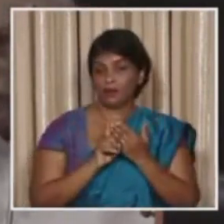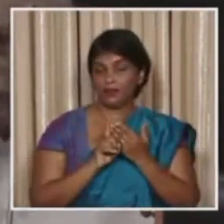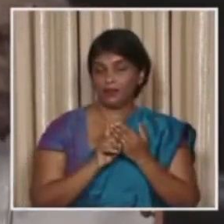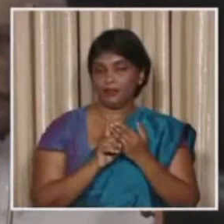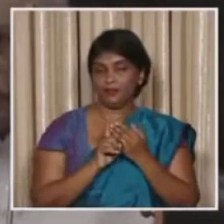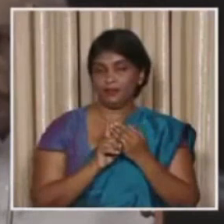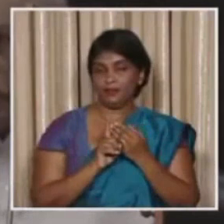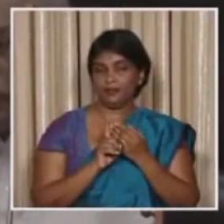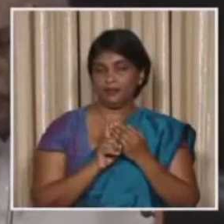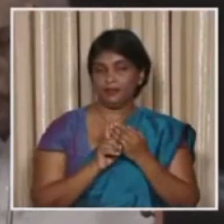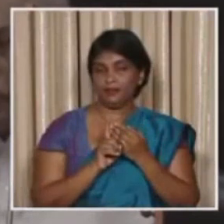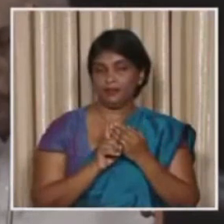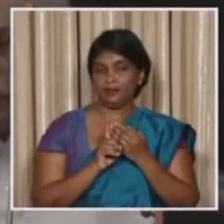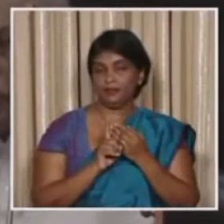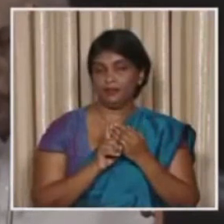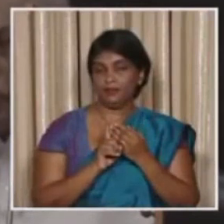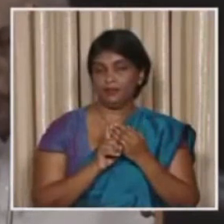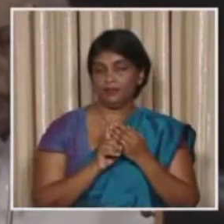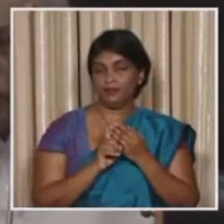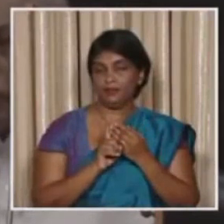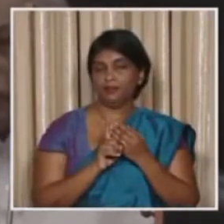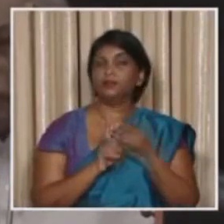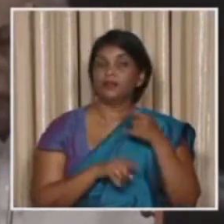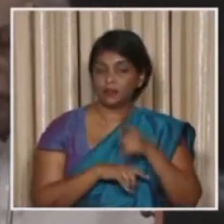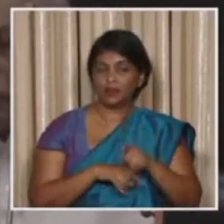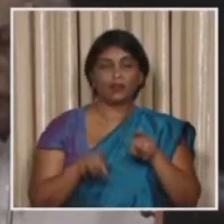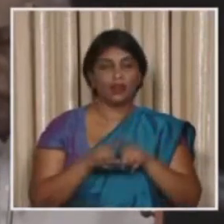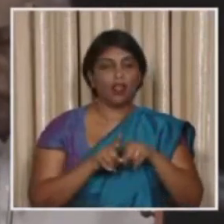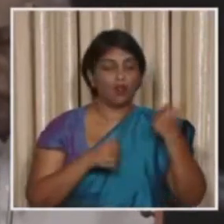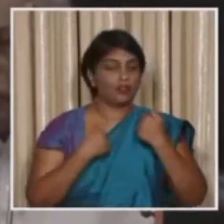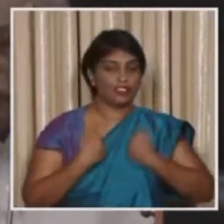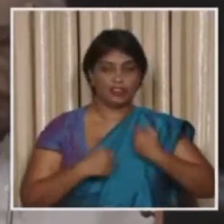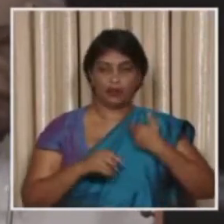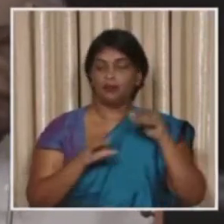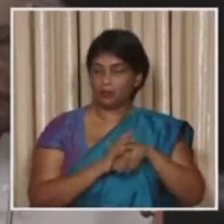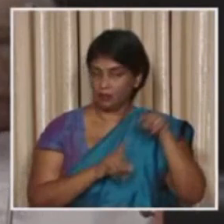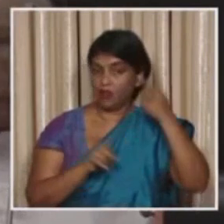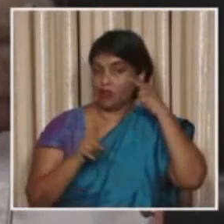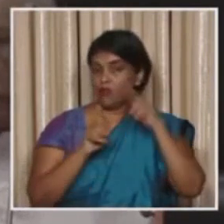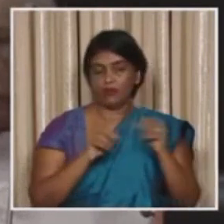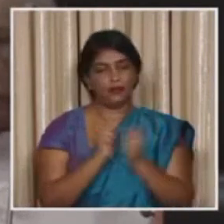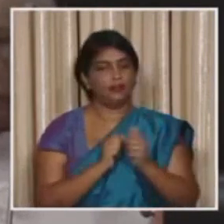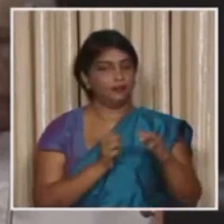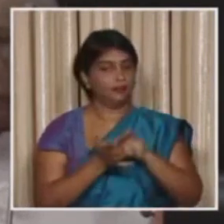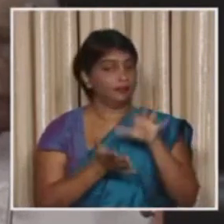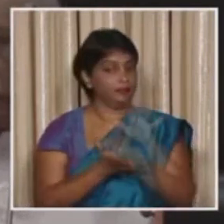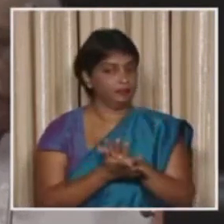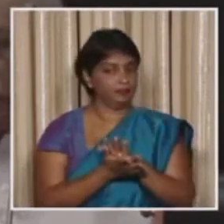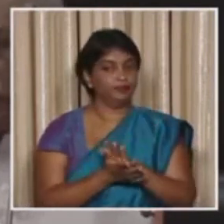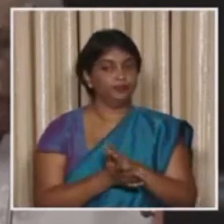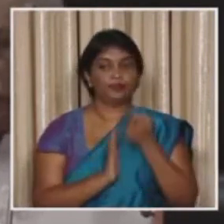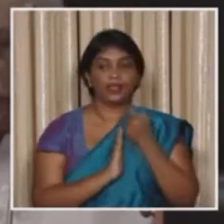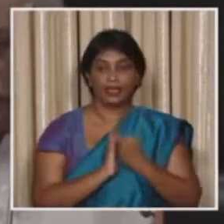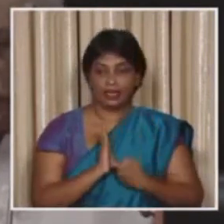director general has been appointed. In addition, 3 divisions have been established covering legal and policy, public relations